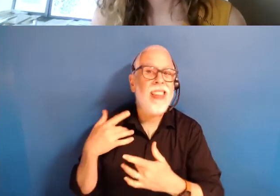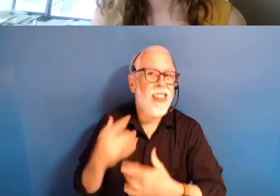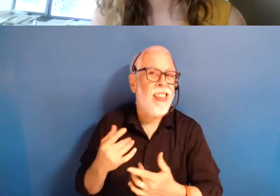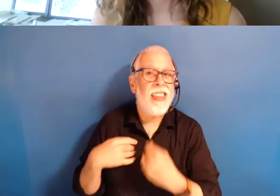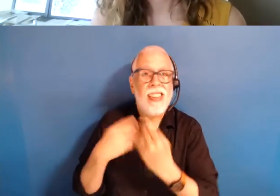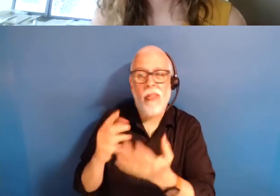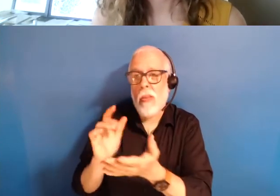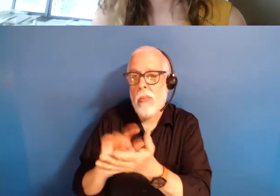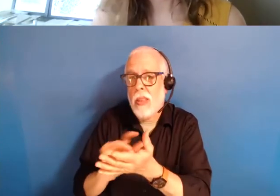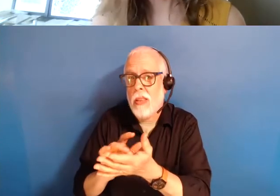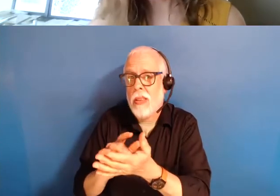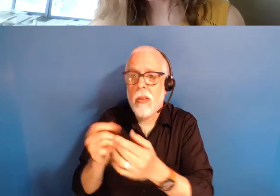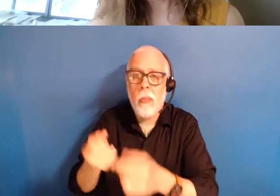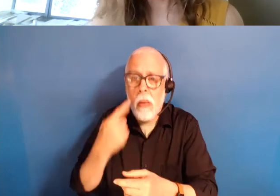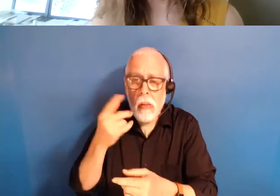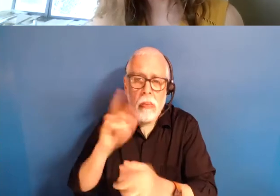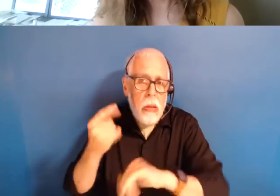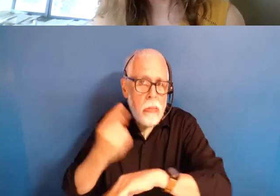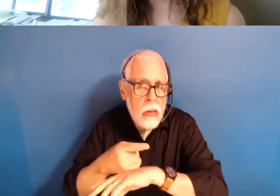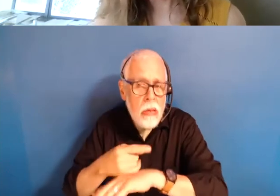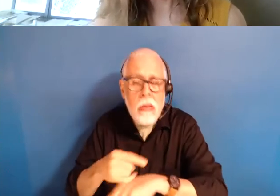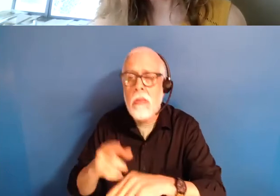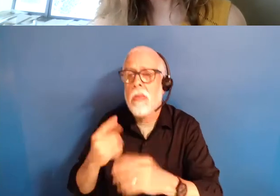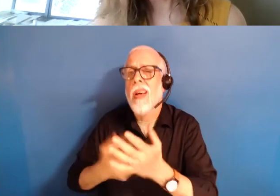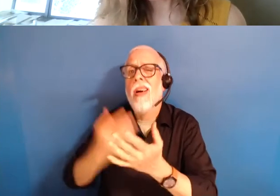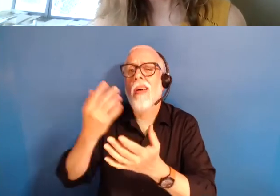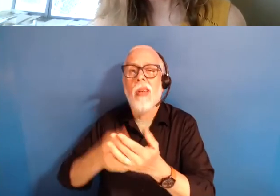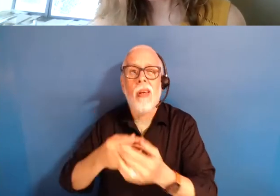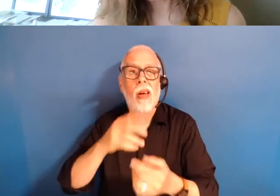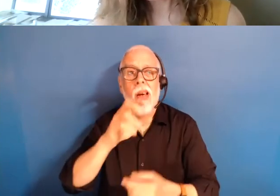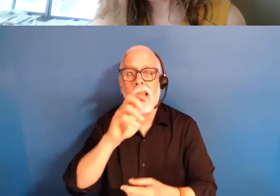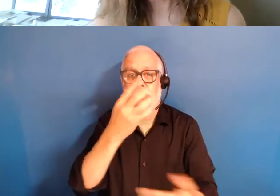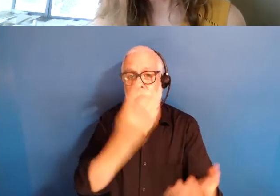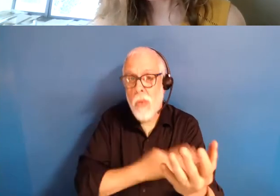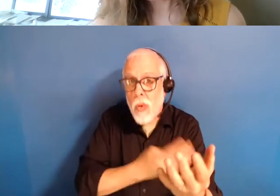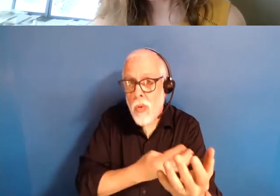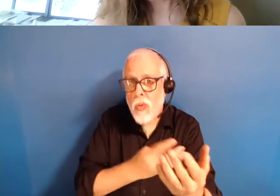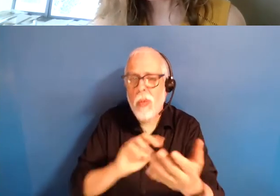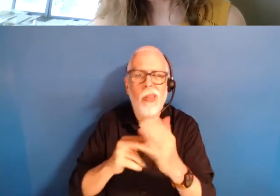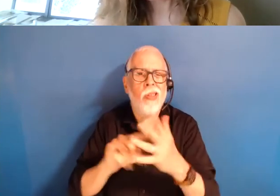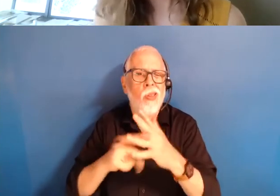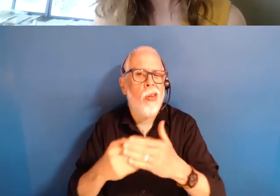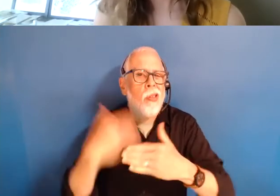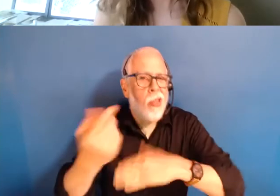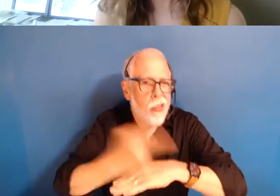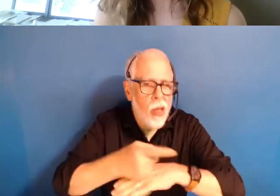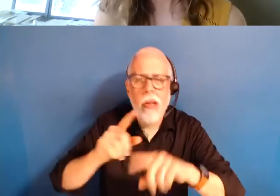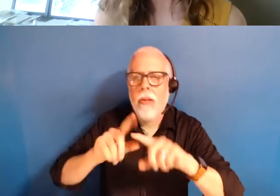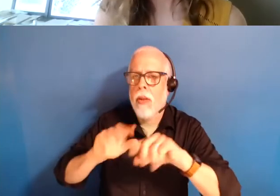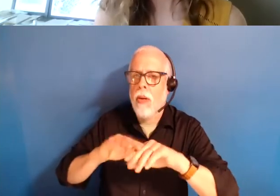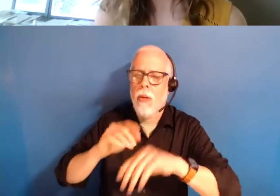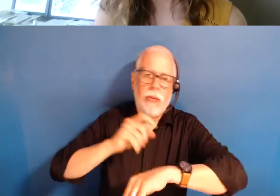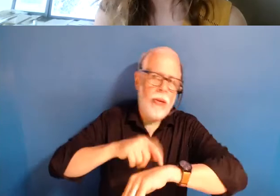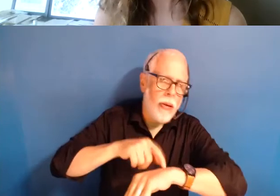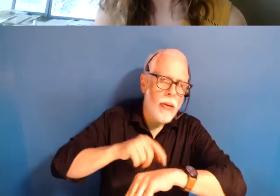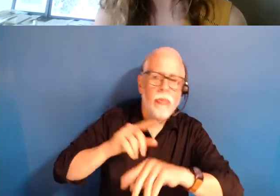you the medication, the pills, same day. Sometimes for the antibody infusion, it'll be next day, just depending on timing